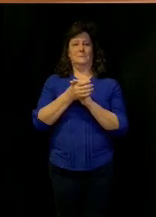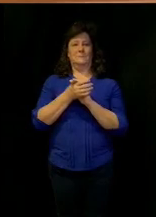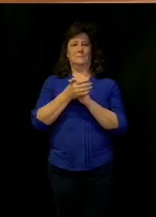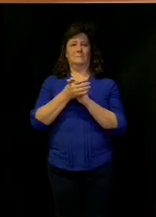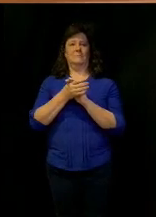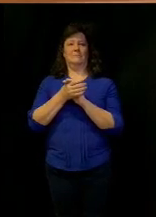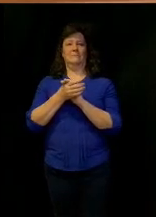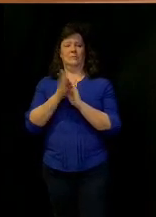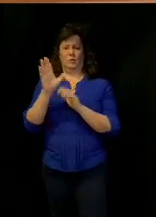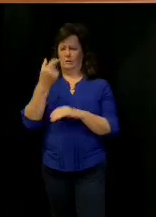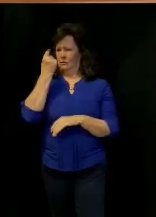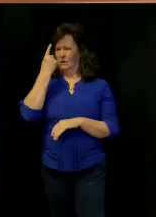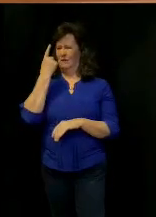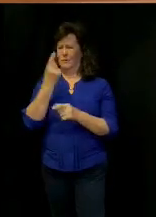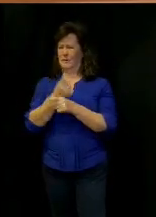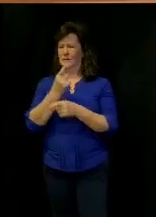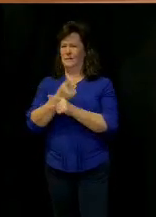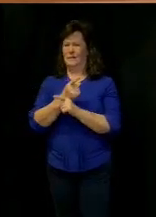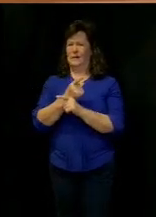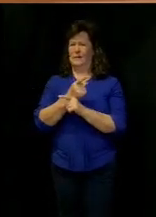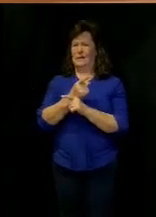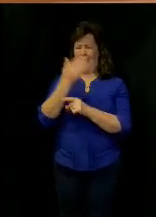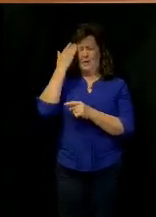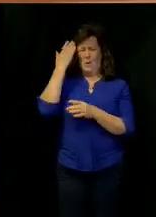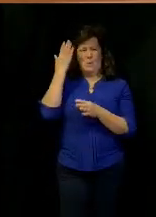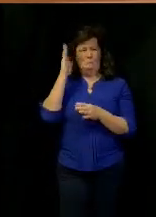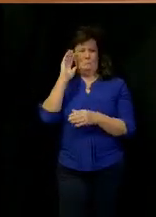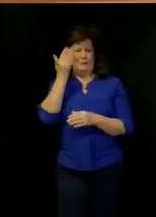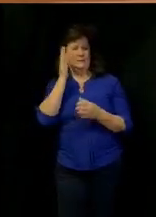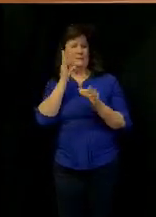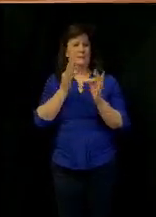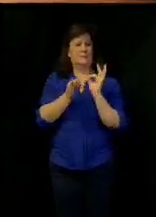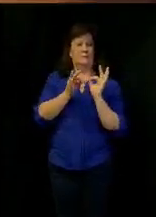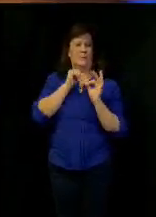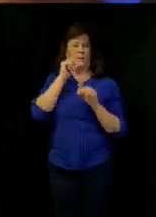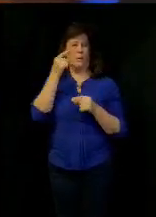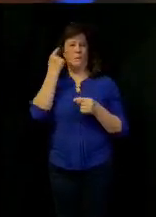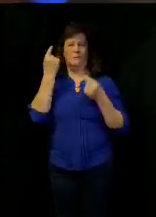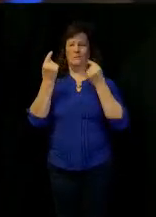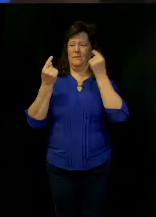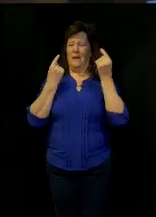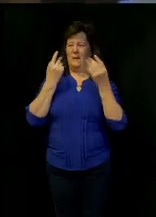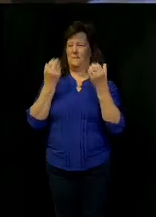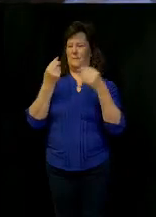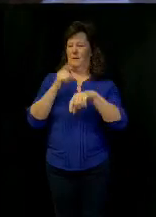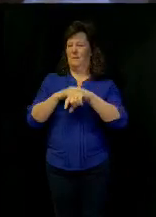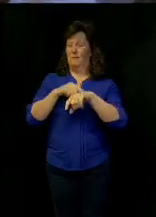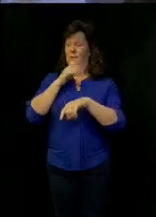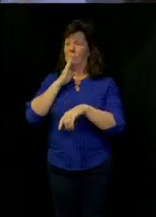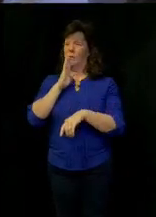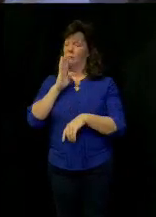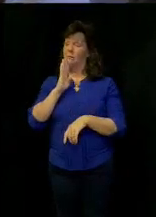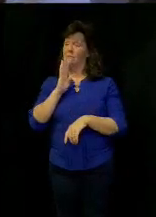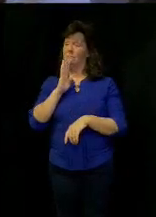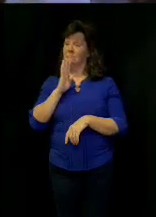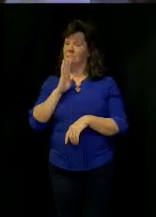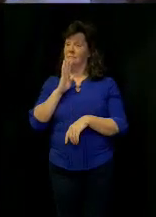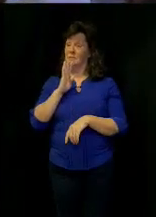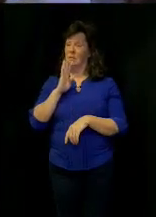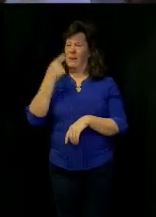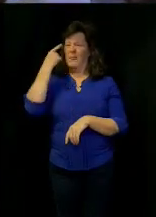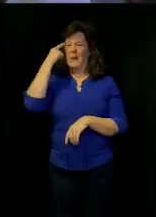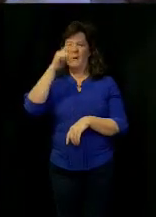Are you guys getting this? I know it seems simple, but we don't really think about this stuff much. And we don't talk about it a whole lot because we think everybody knows